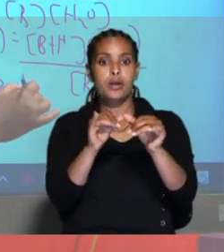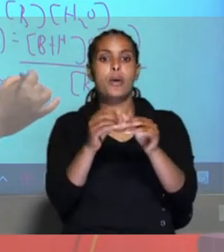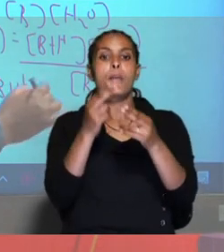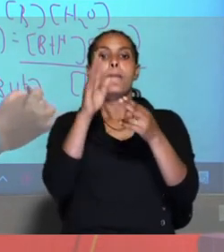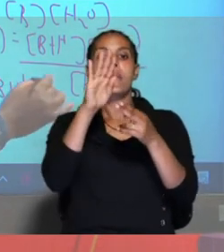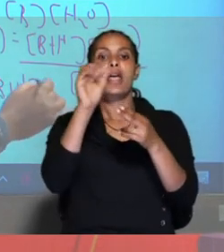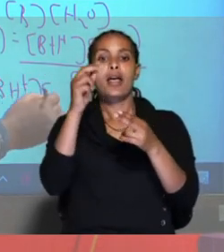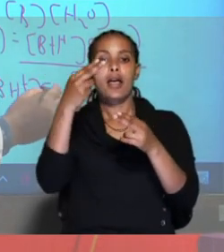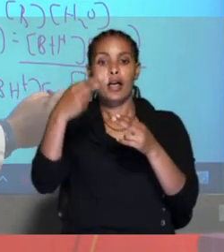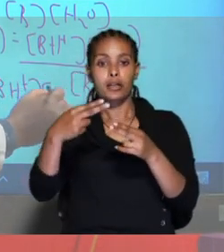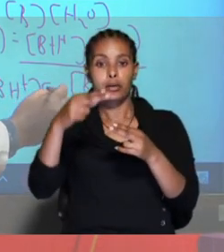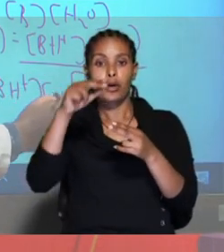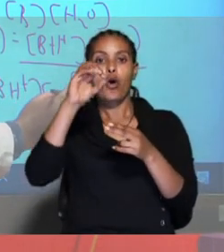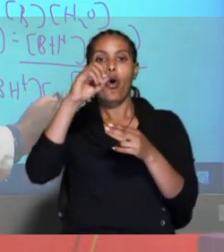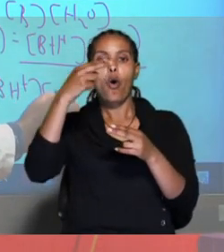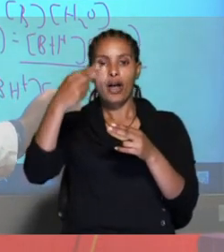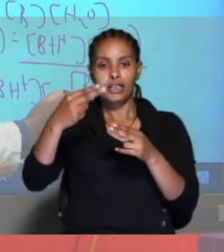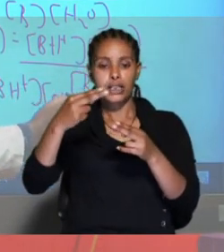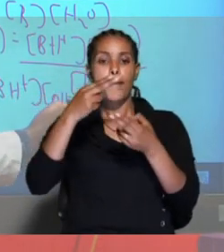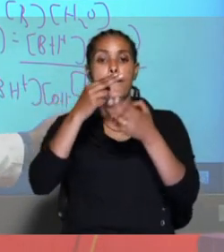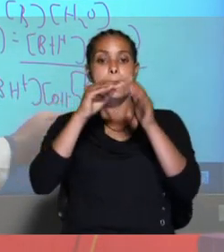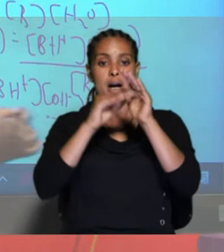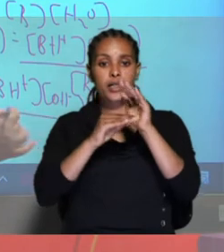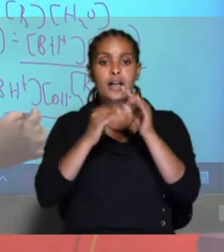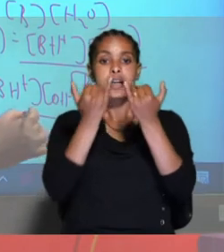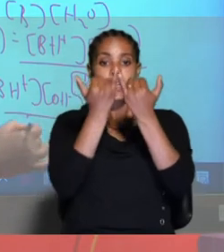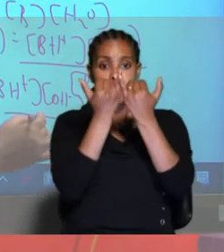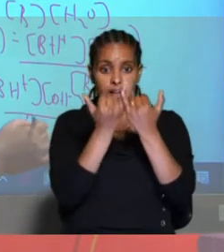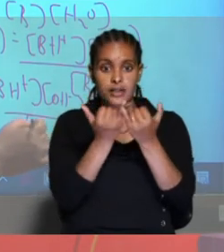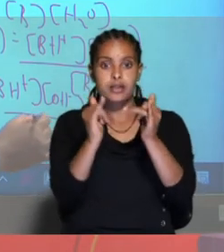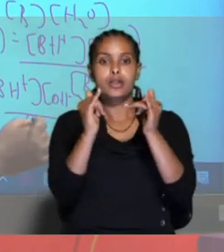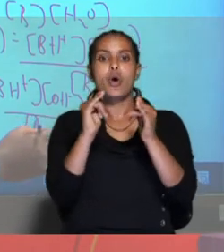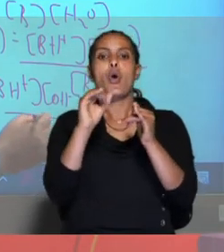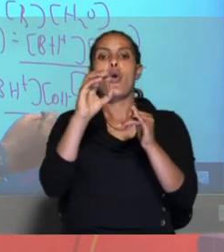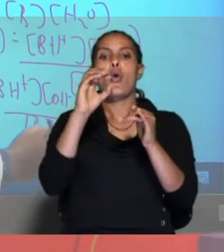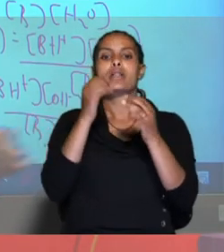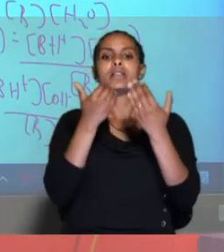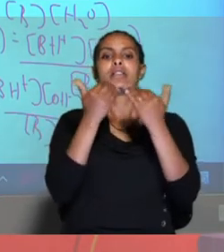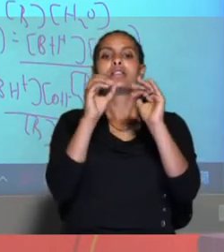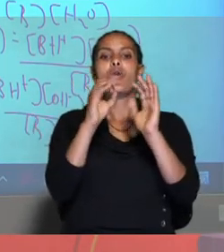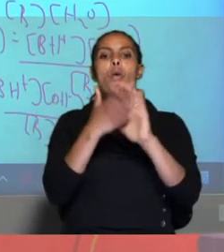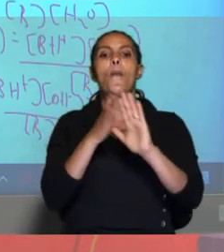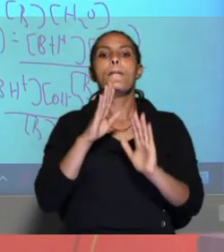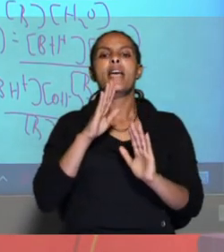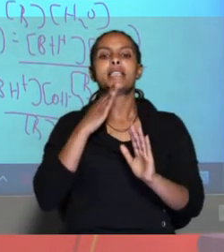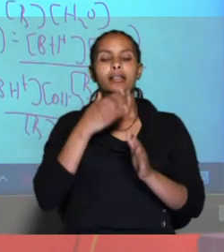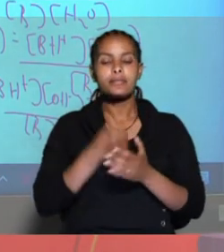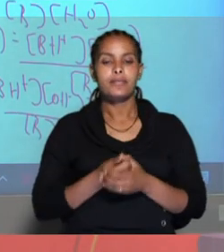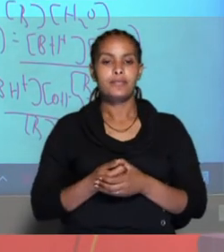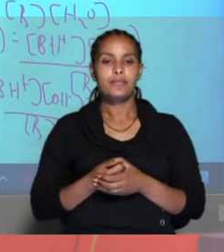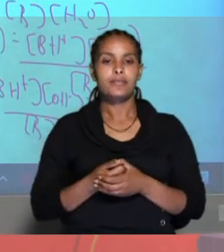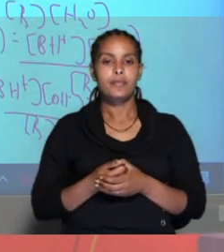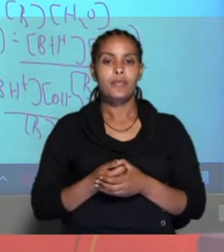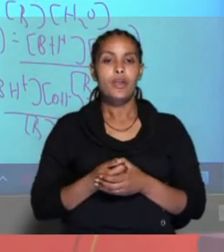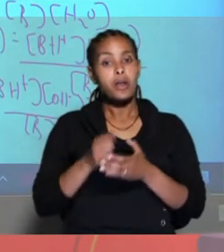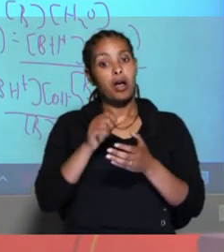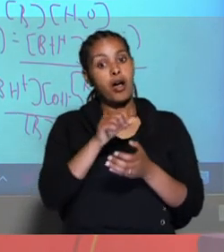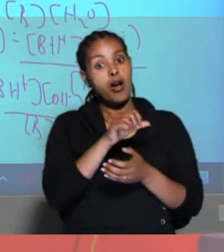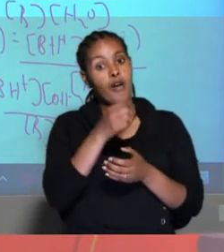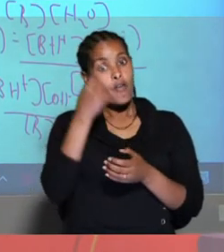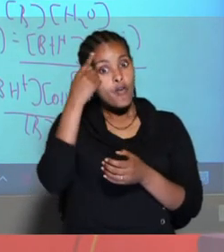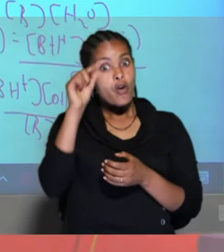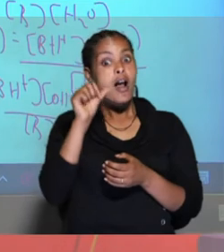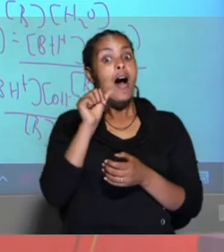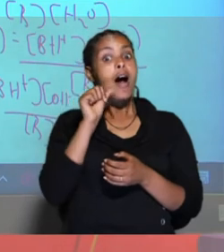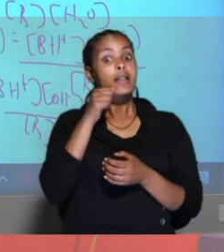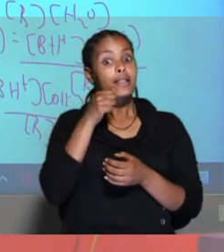plus times OH minus divided by concentration of base. For an